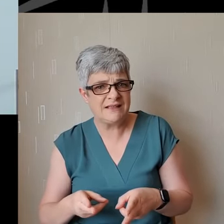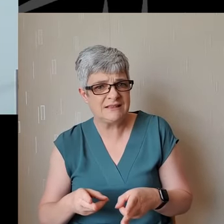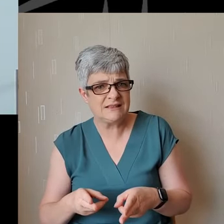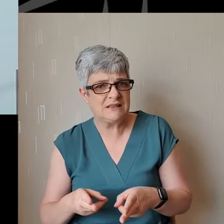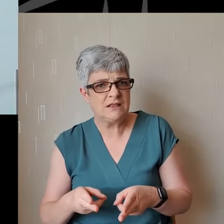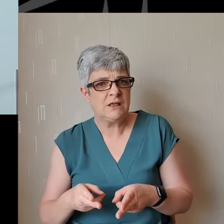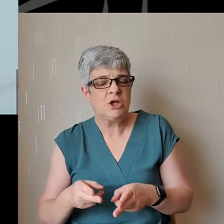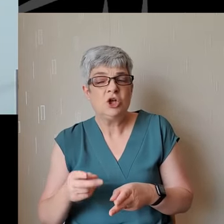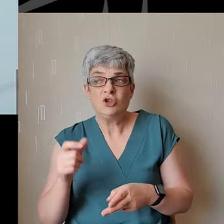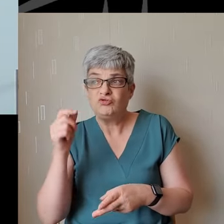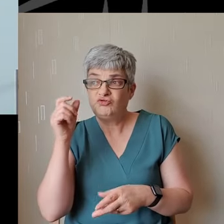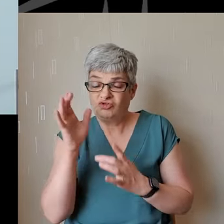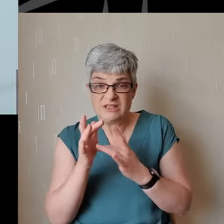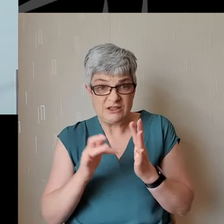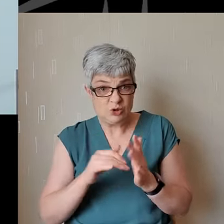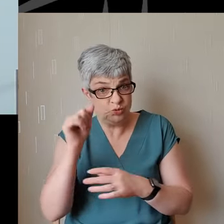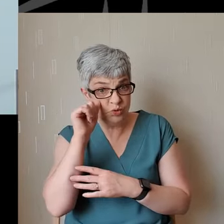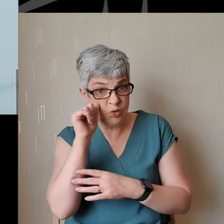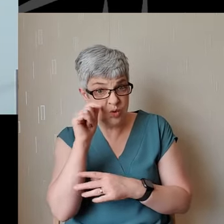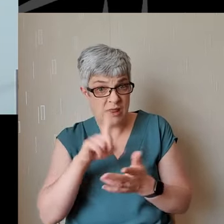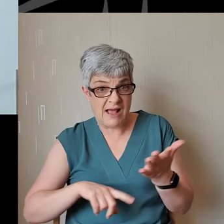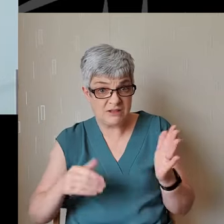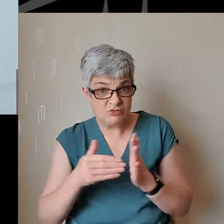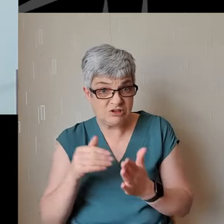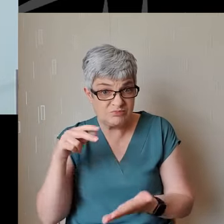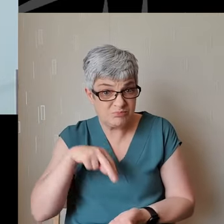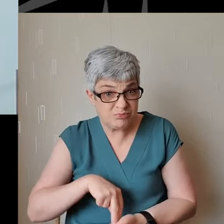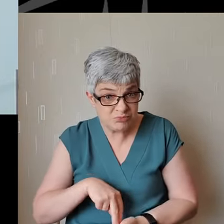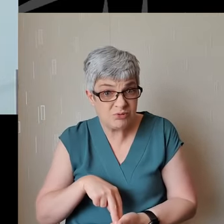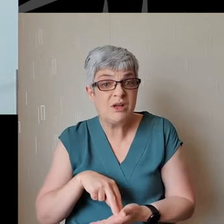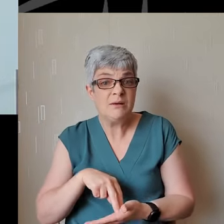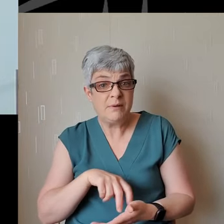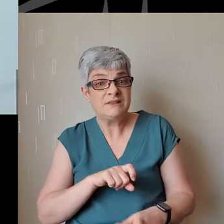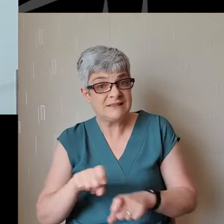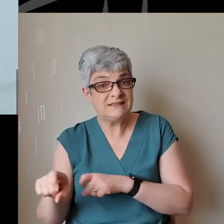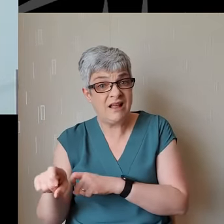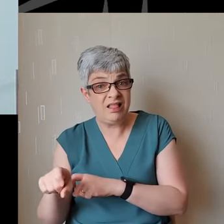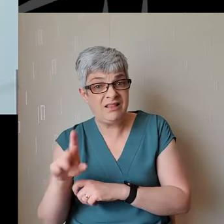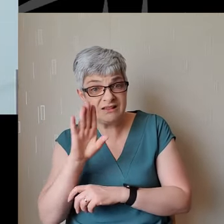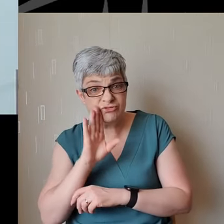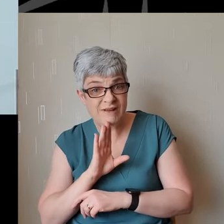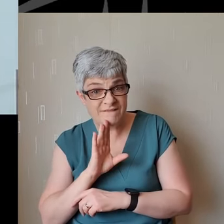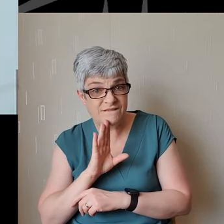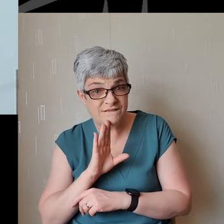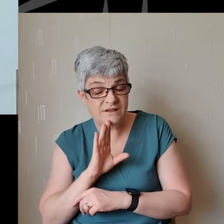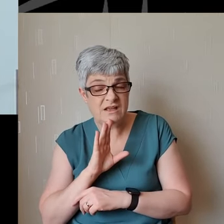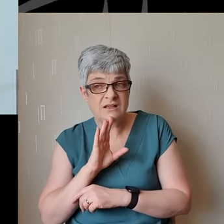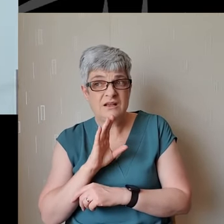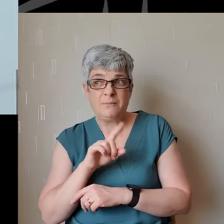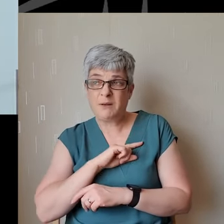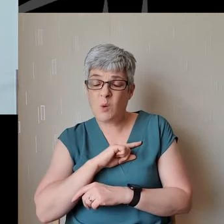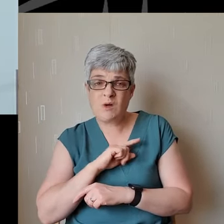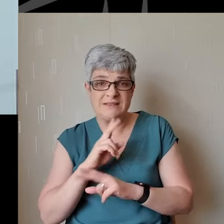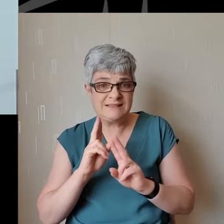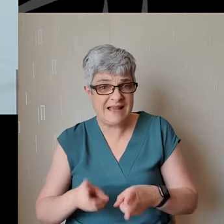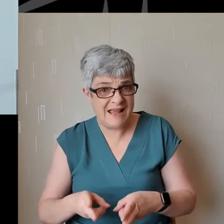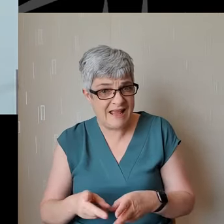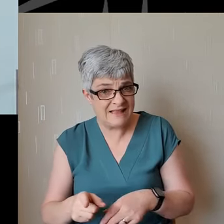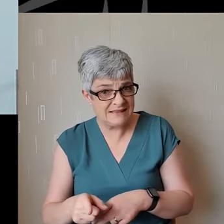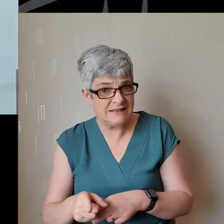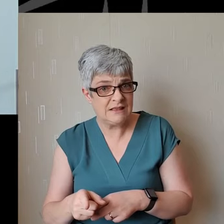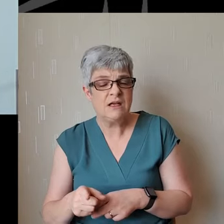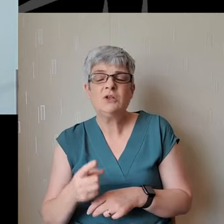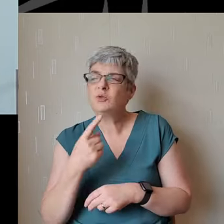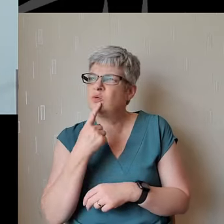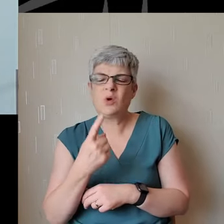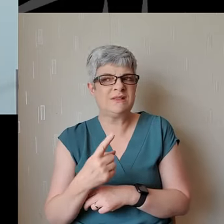Jesus knew that Lazarus was about to be raised, but still there was a place for grief in the face of death and bereavement. So we're not saying here